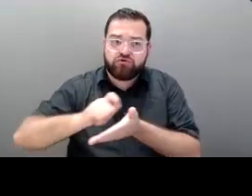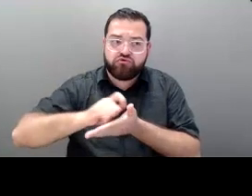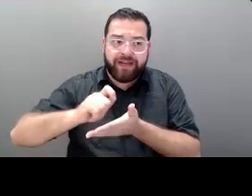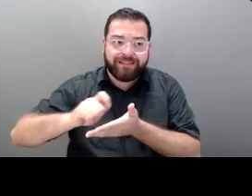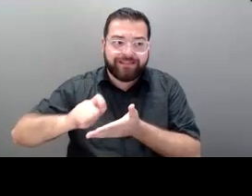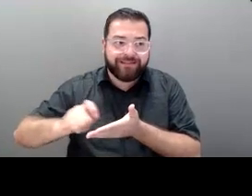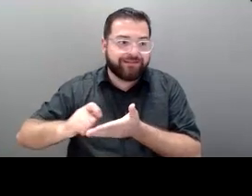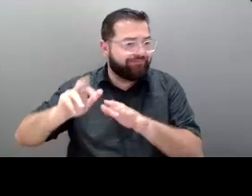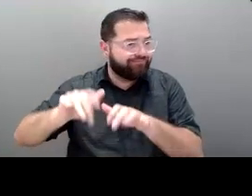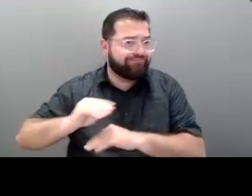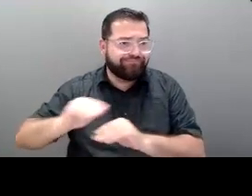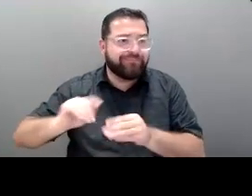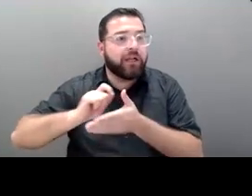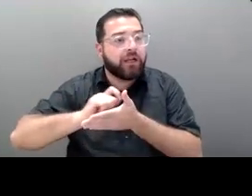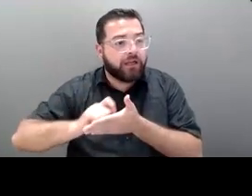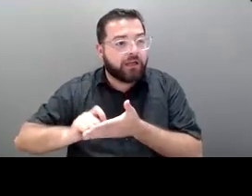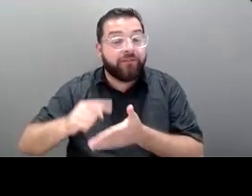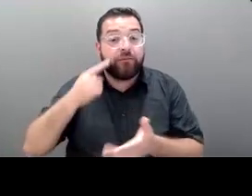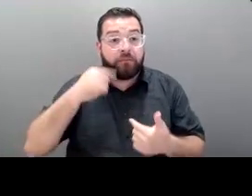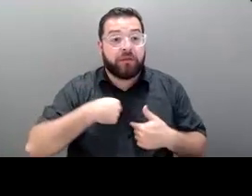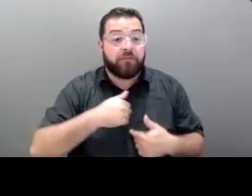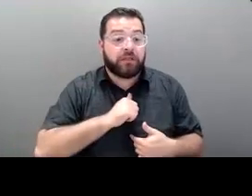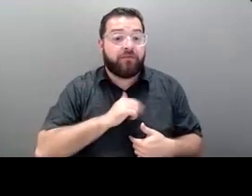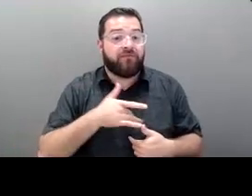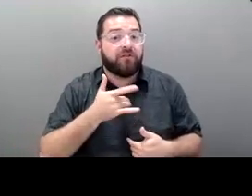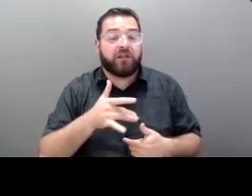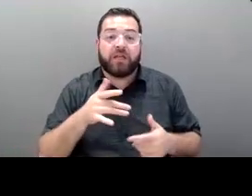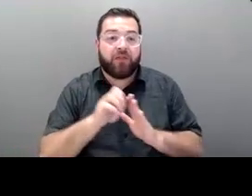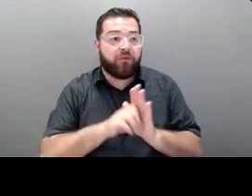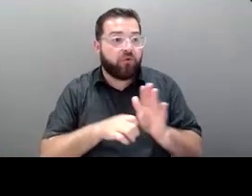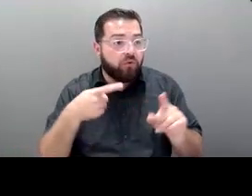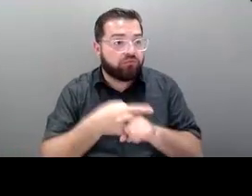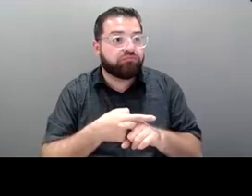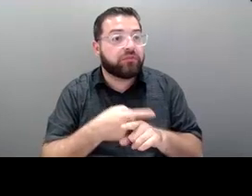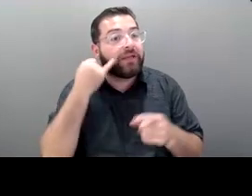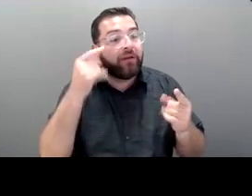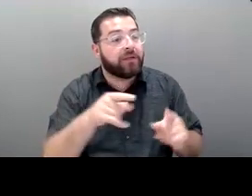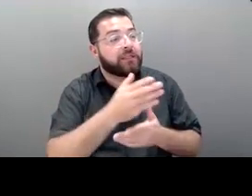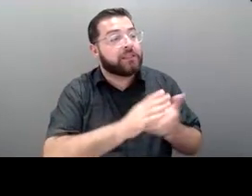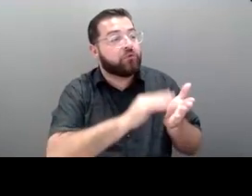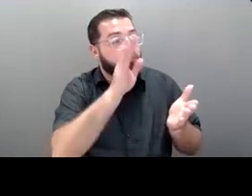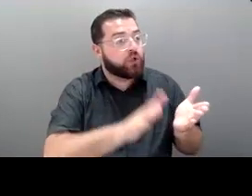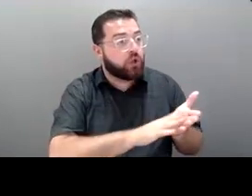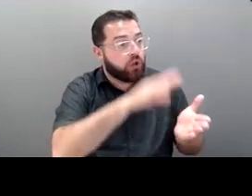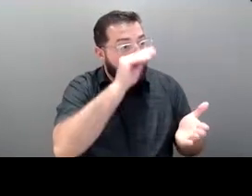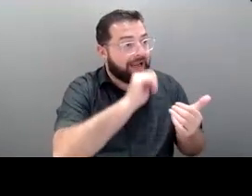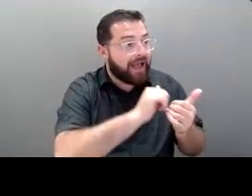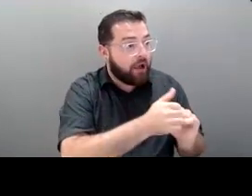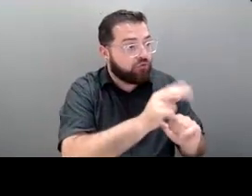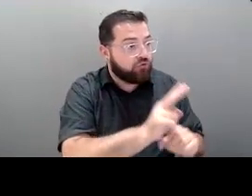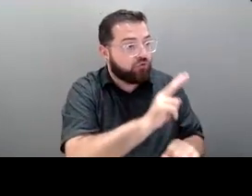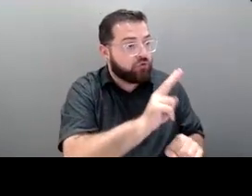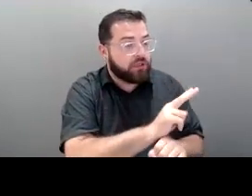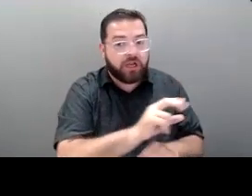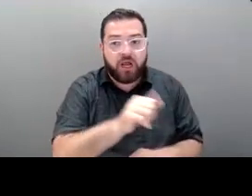there's like, to me, that's an ethical issue too. If some students are learning how to use it and other students are not.